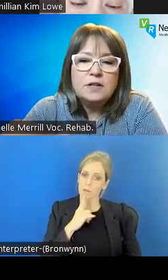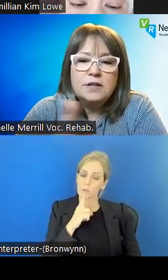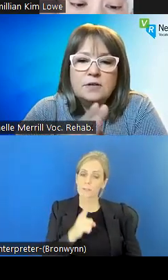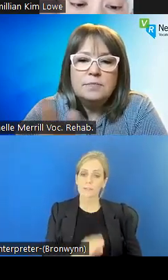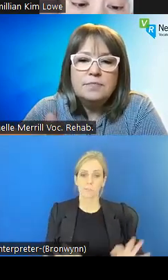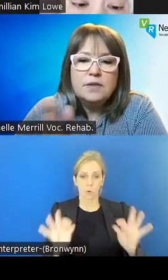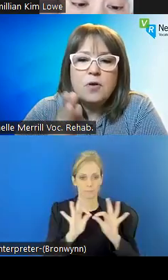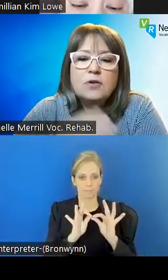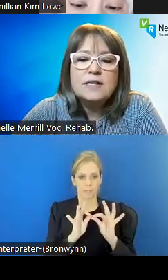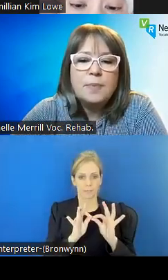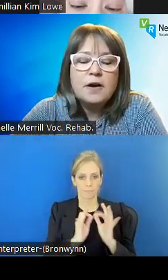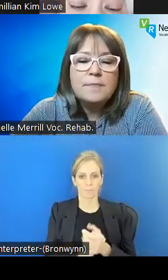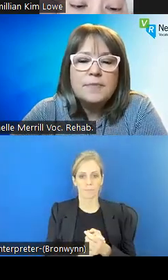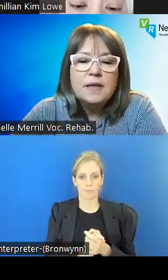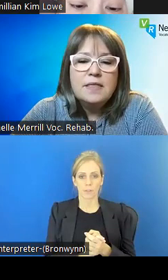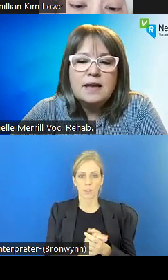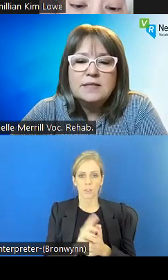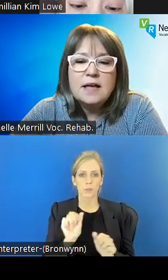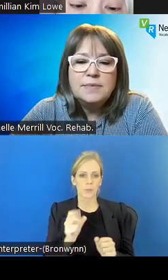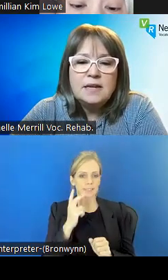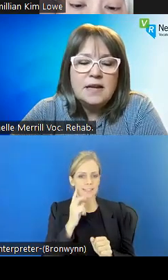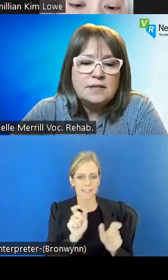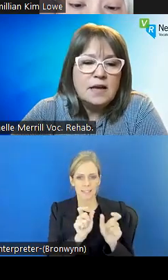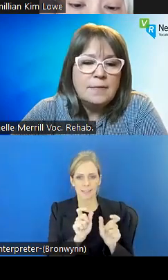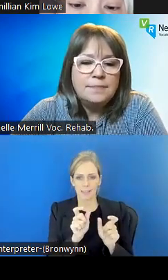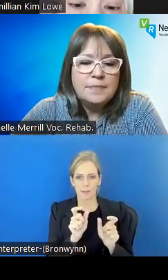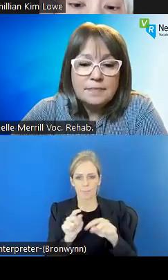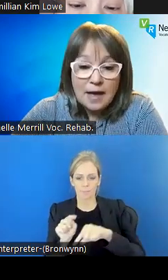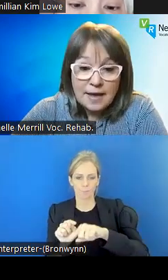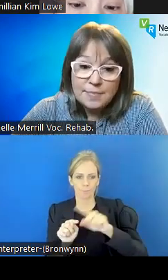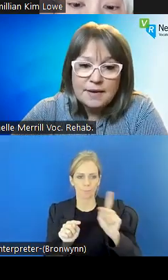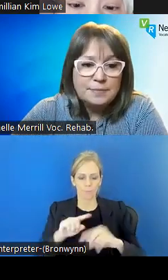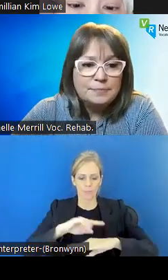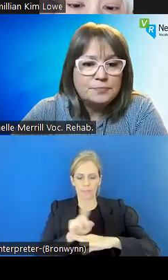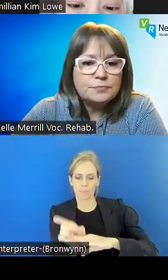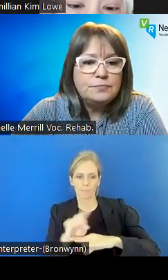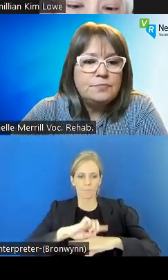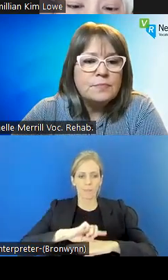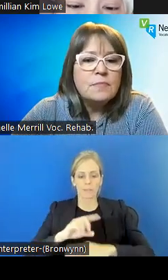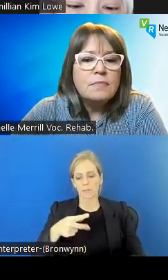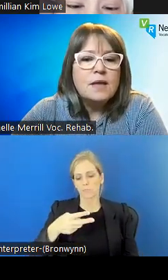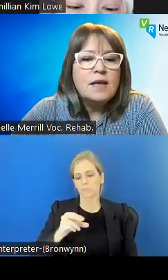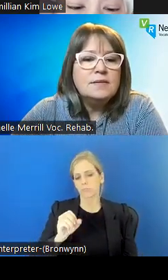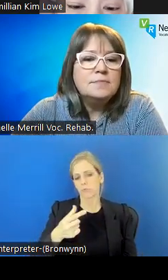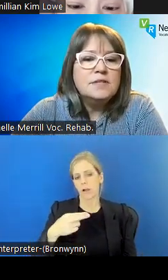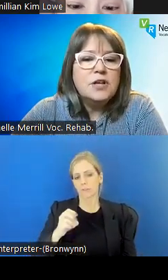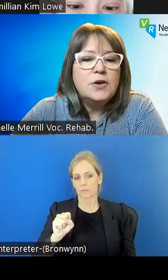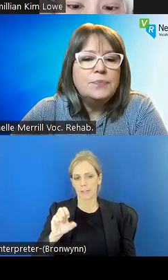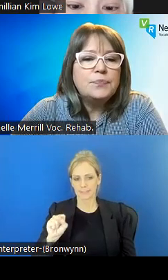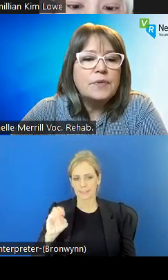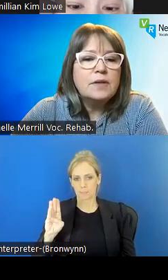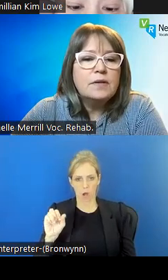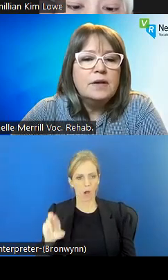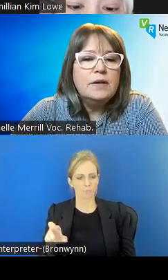There's a little progress bar that is updated as I update it. And